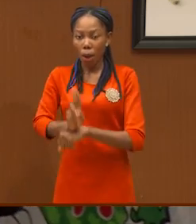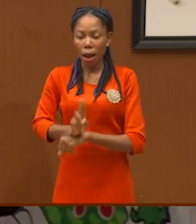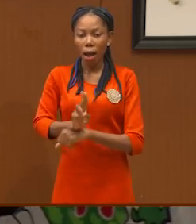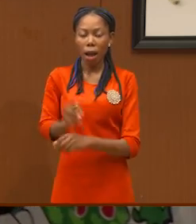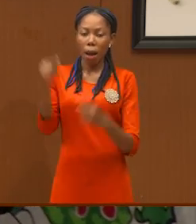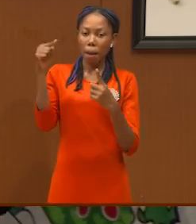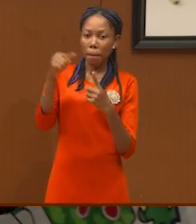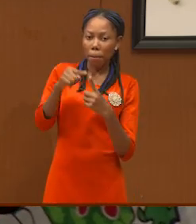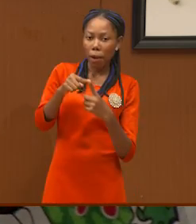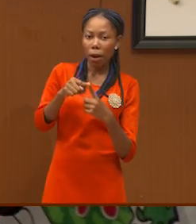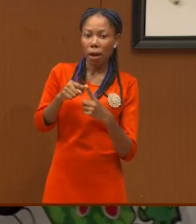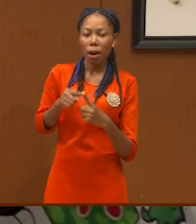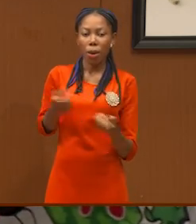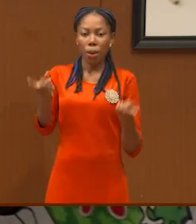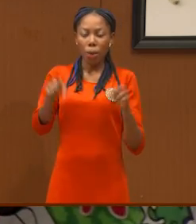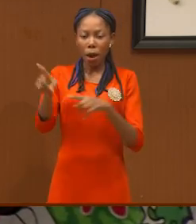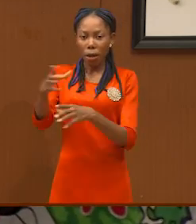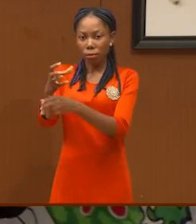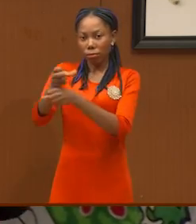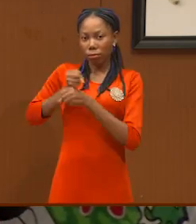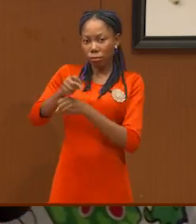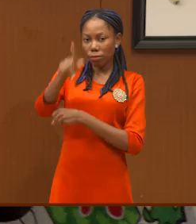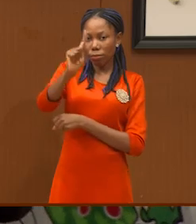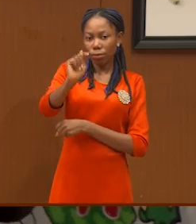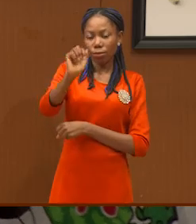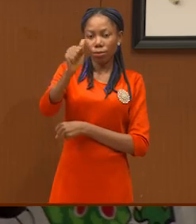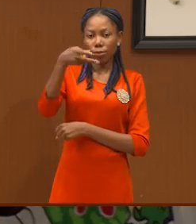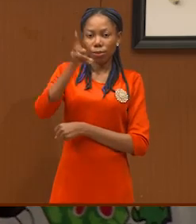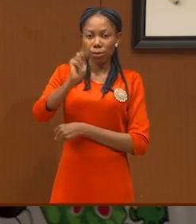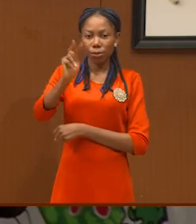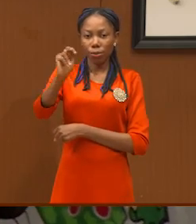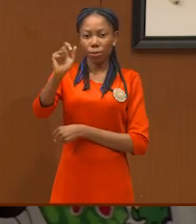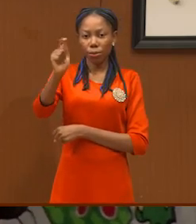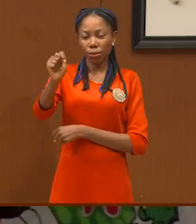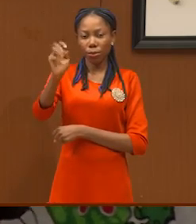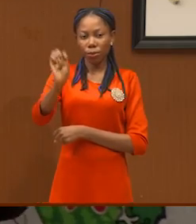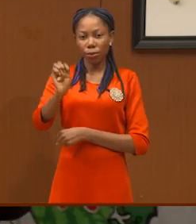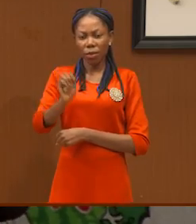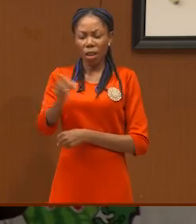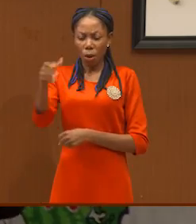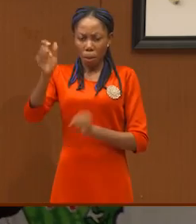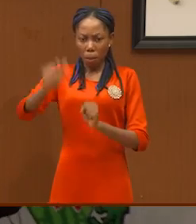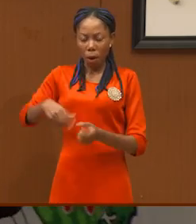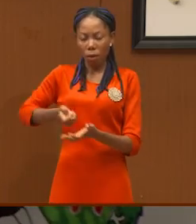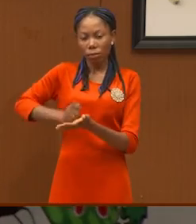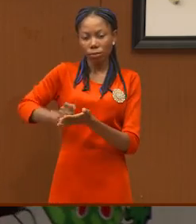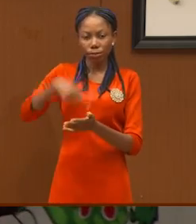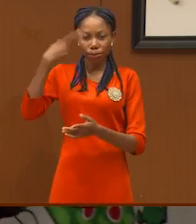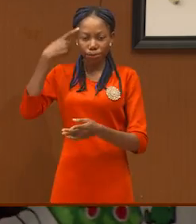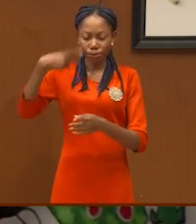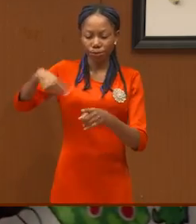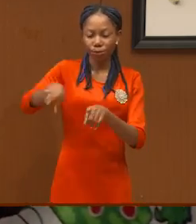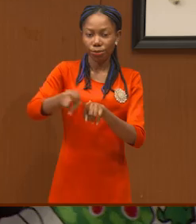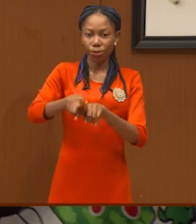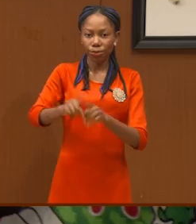tenant takes up tenancy, an agreement is given between you. There's always an agreement drawn by a